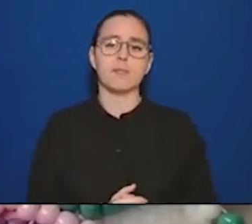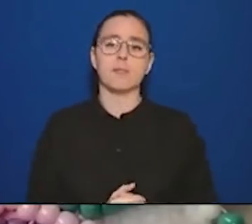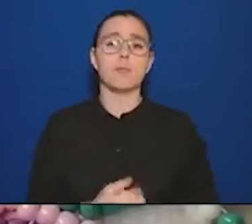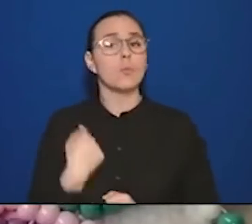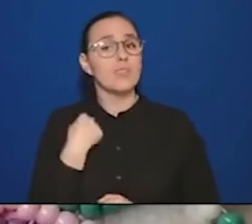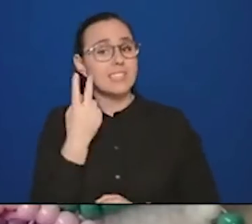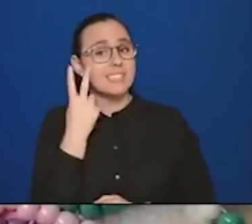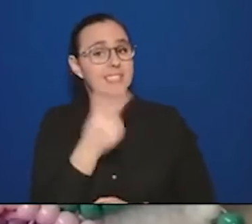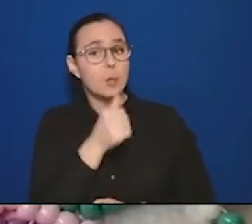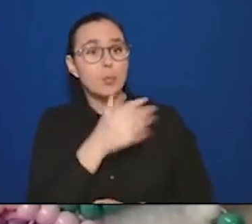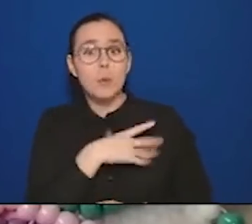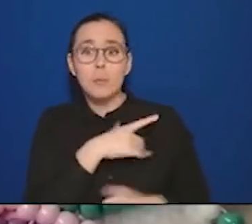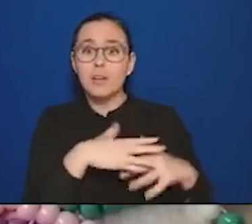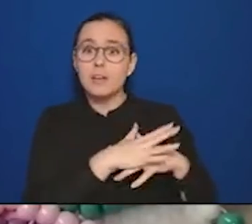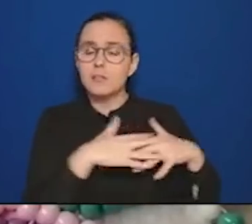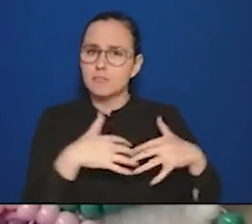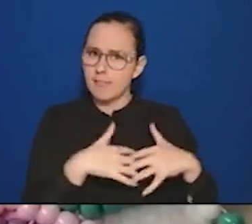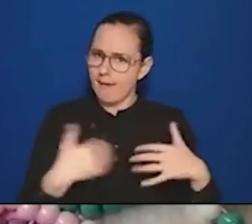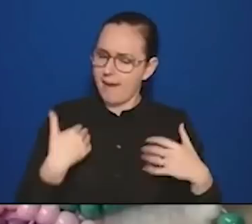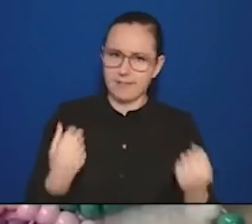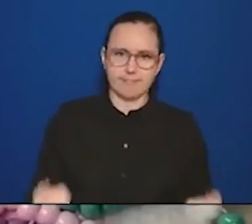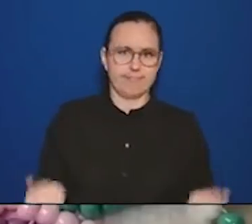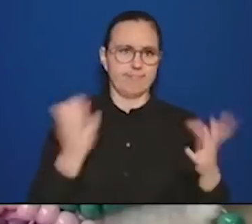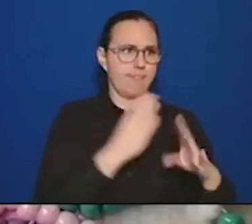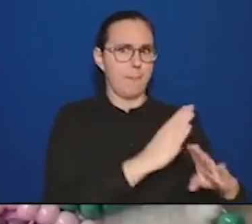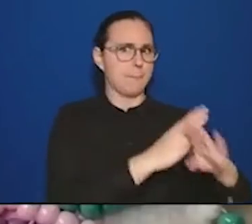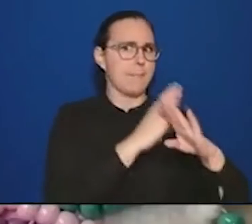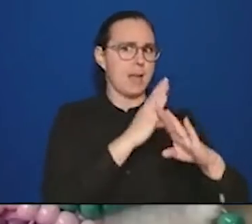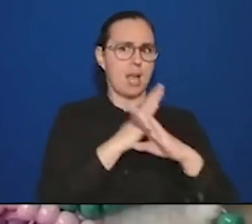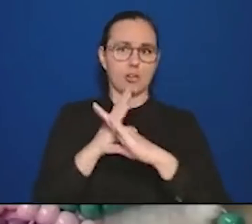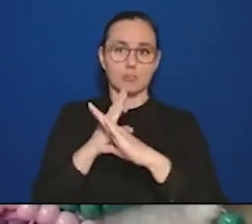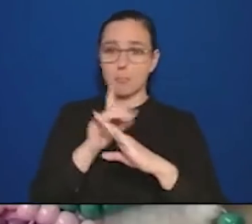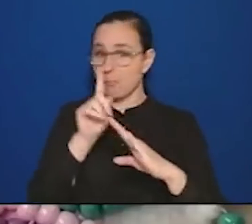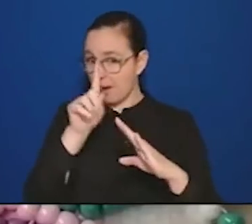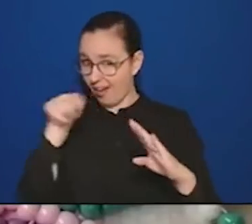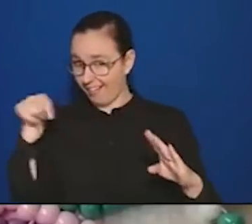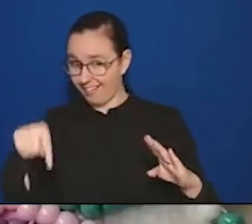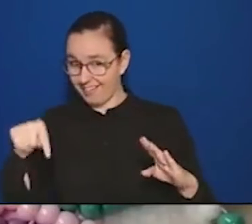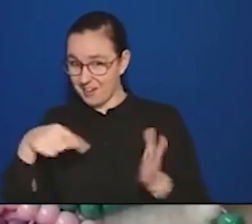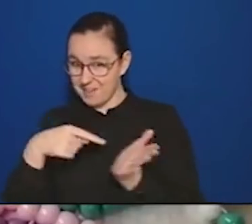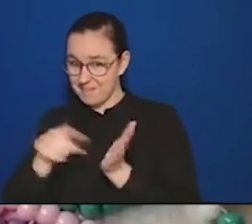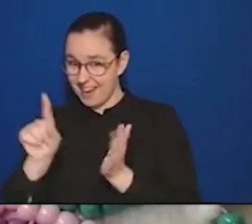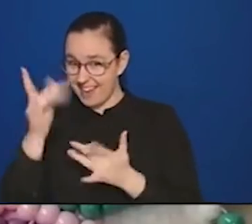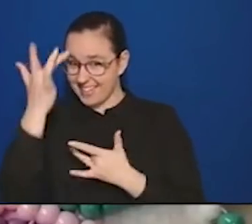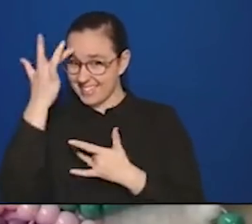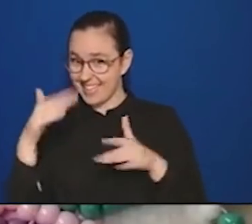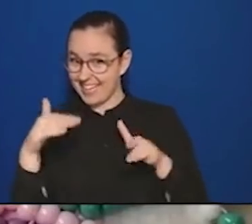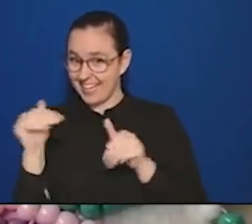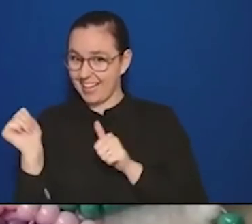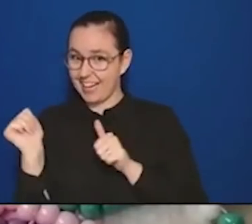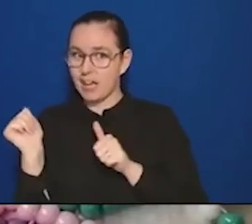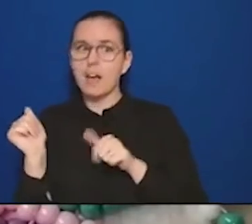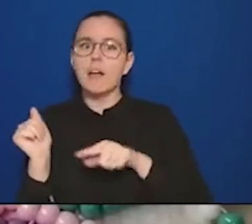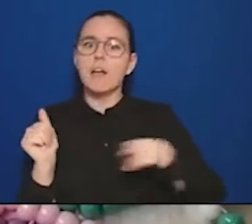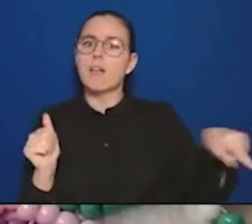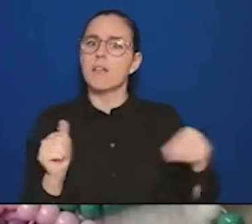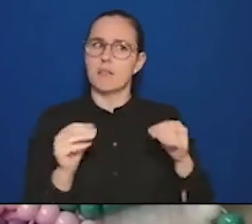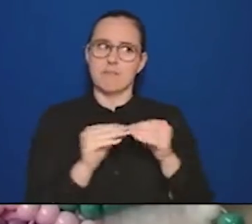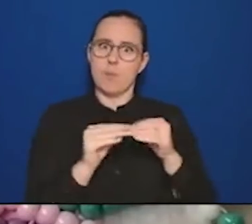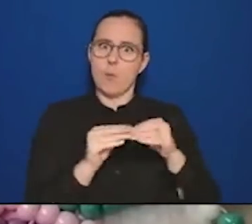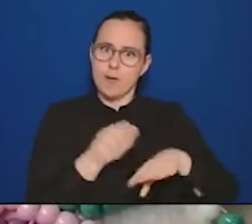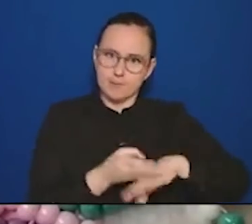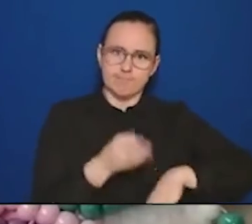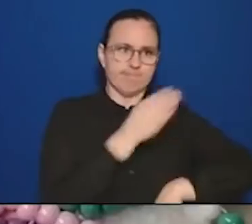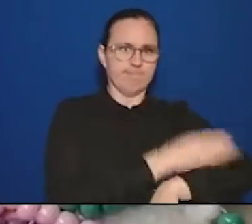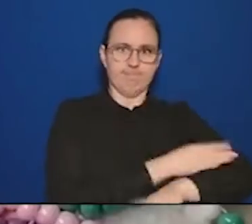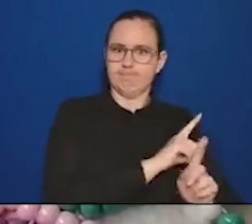sick leave, Indigenous women will materially experience improvements in their career journey. Women are